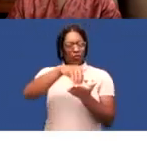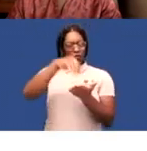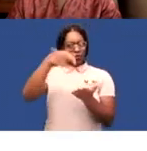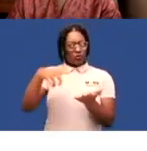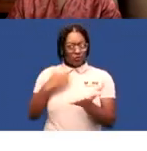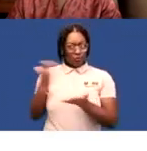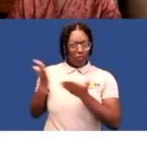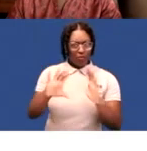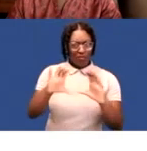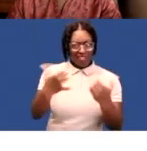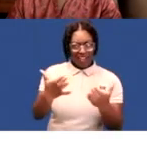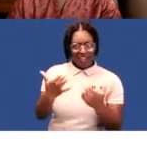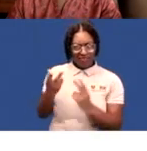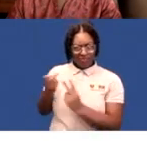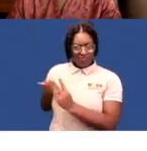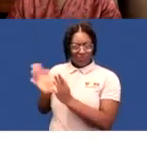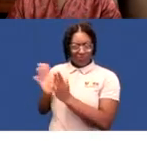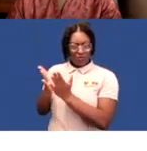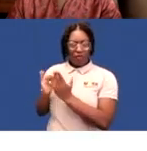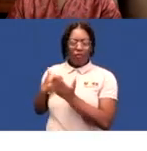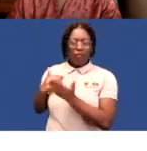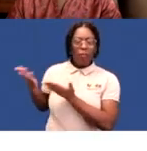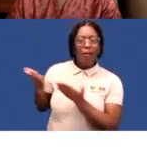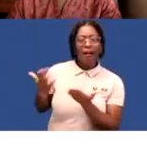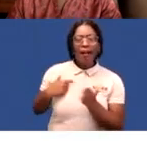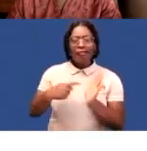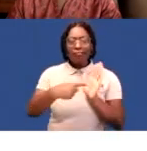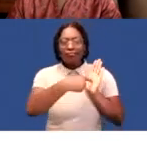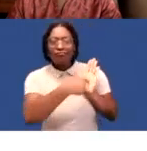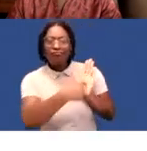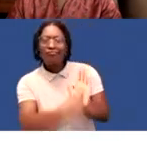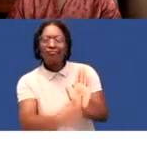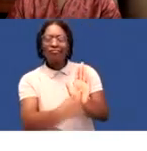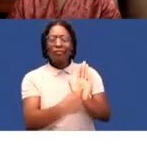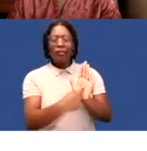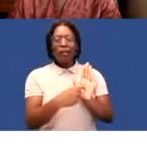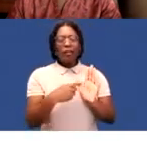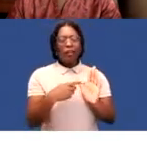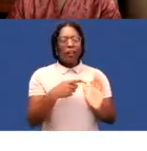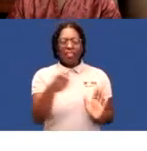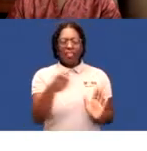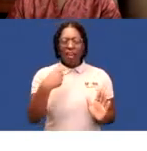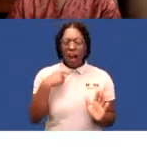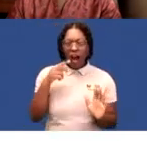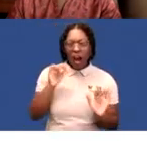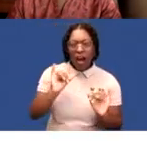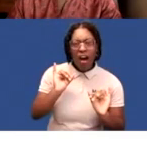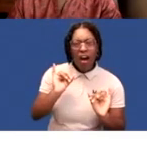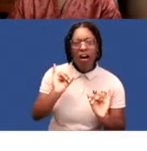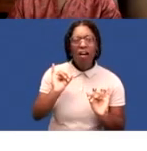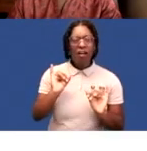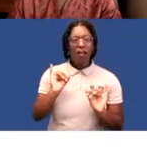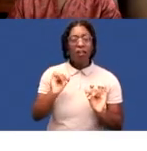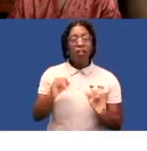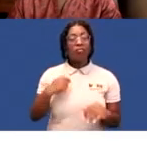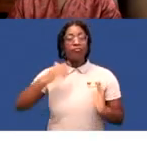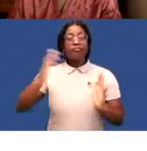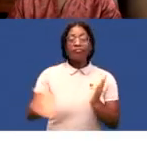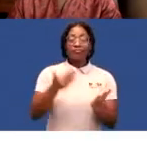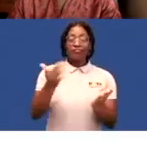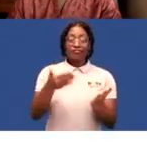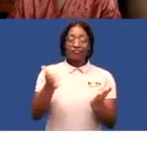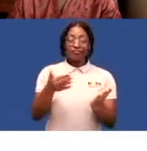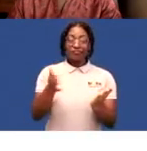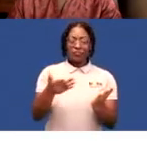adoration. Some pages I whispered in reverence. I stopped at the page of the Black girl playing dress up in